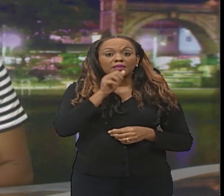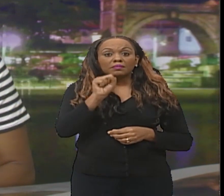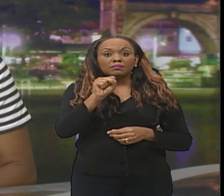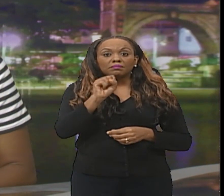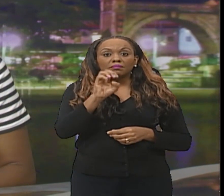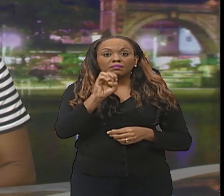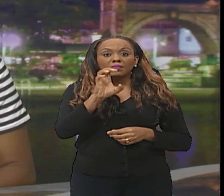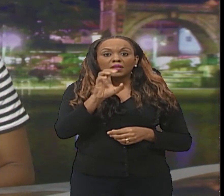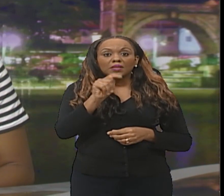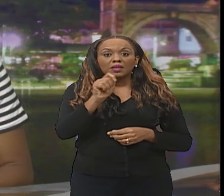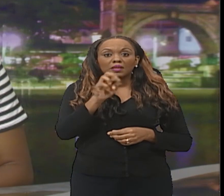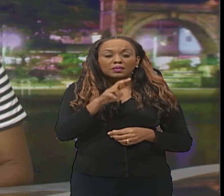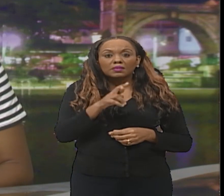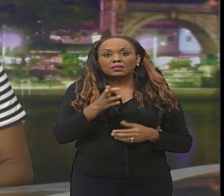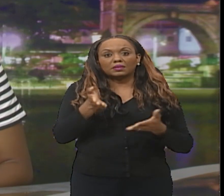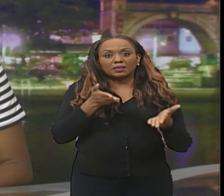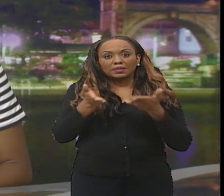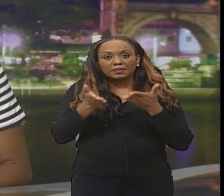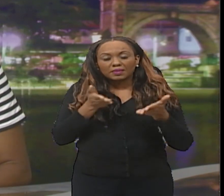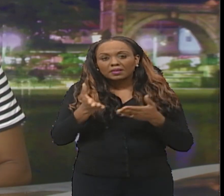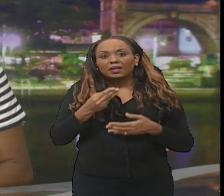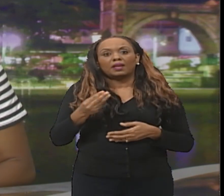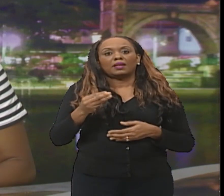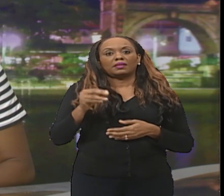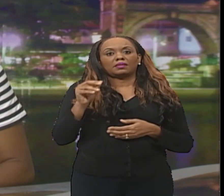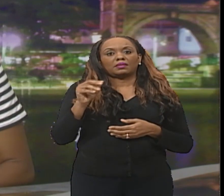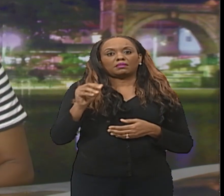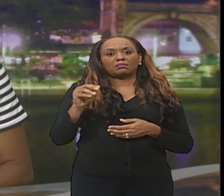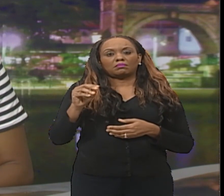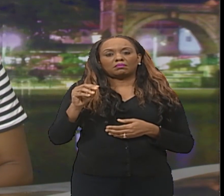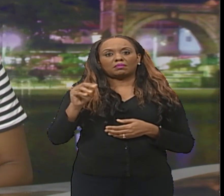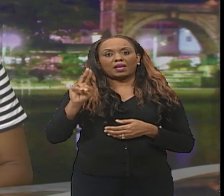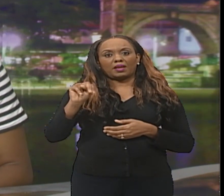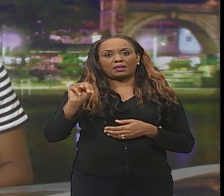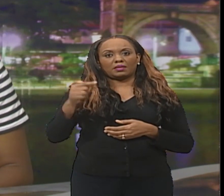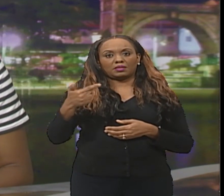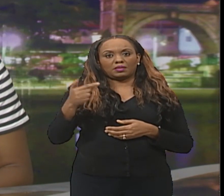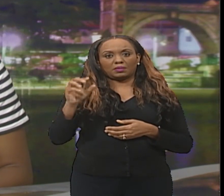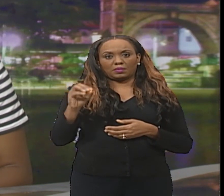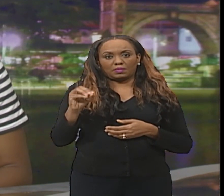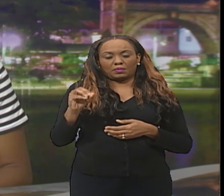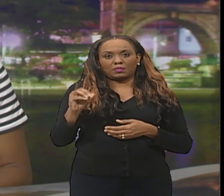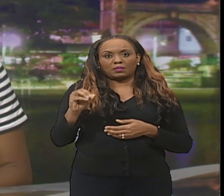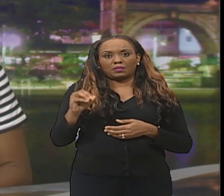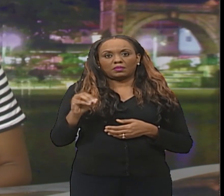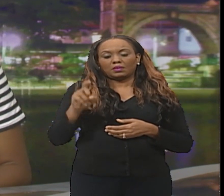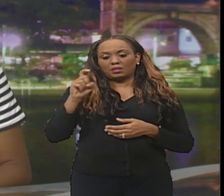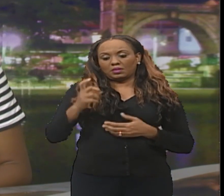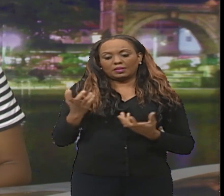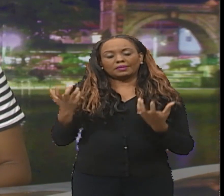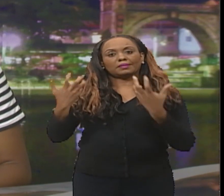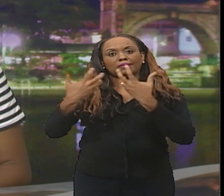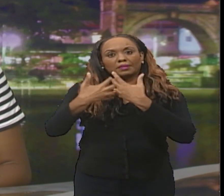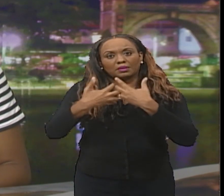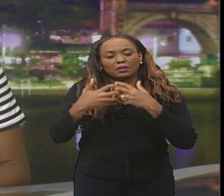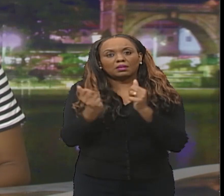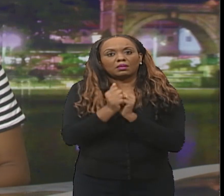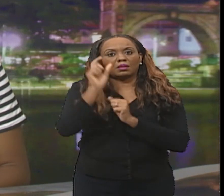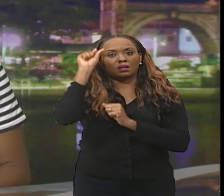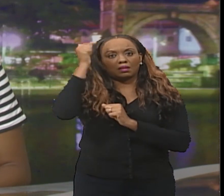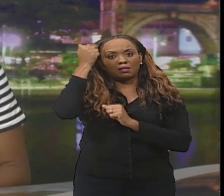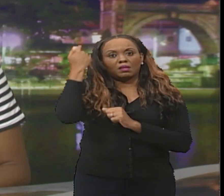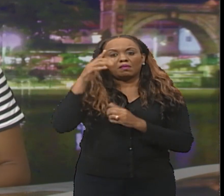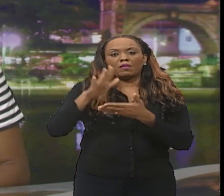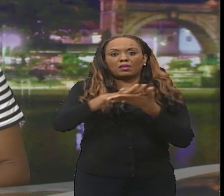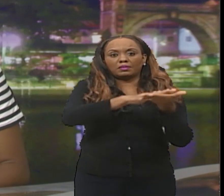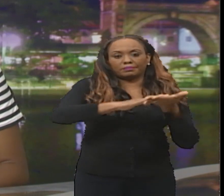sector, service and non-governmental organizations are being encouraged to partner with government as it presses ahead with its national cleanup